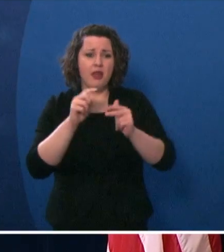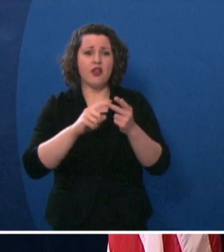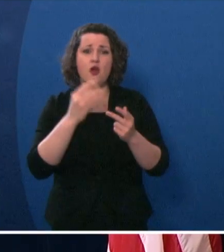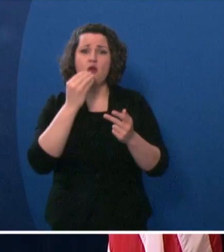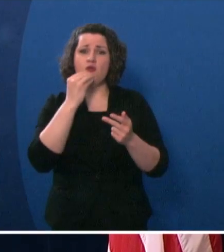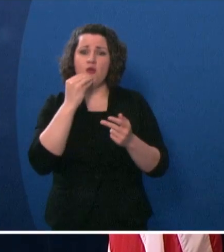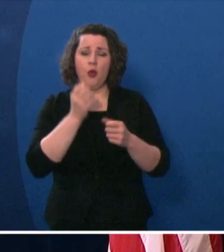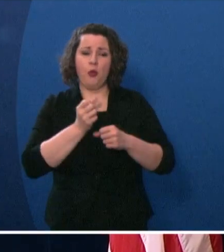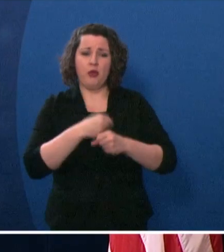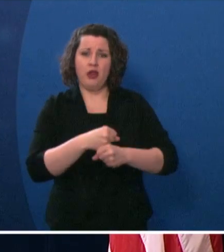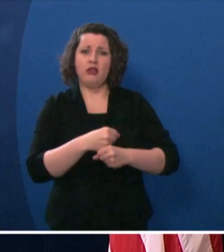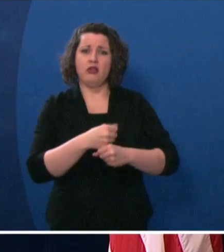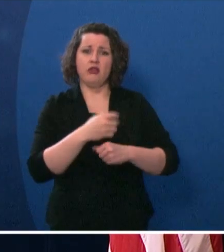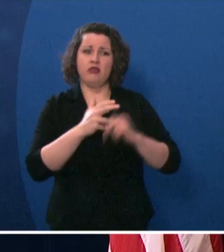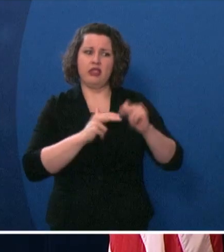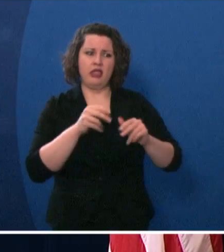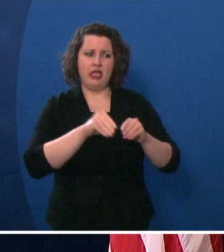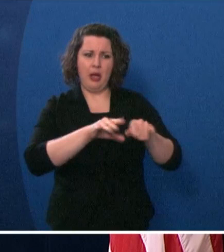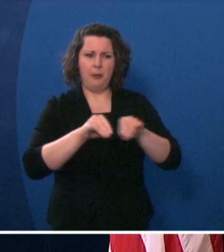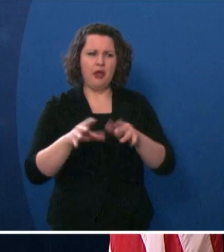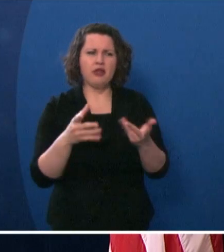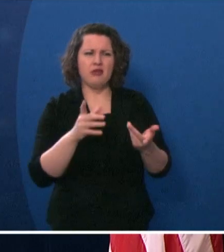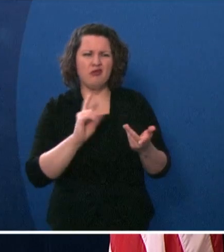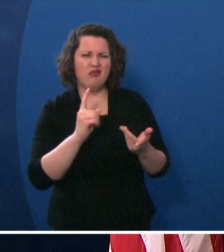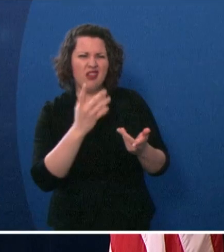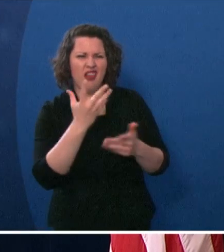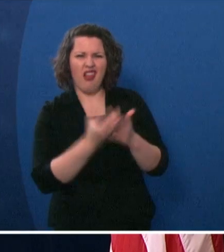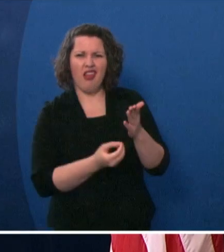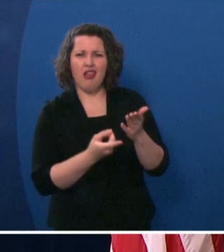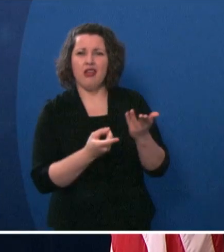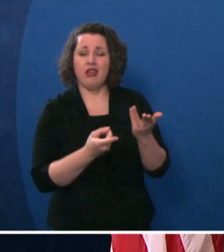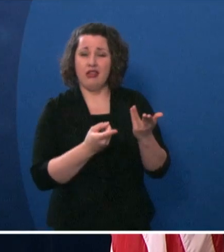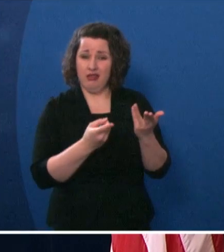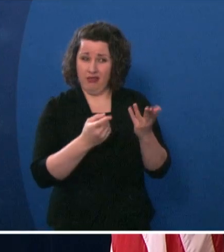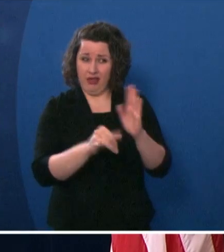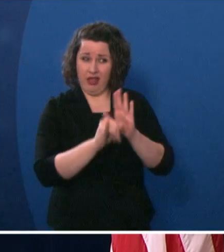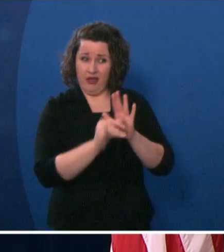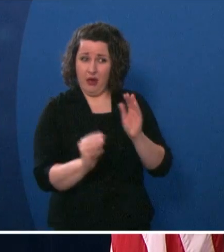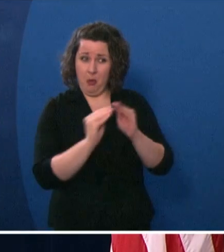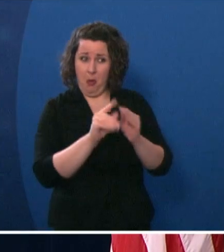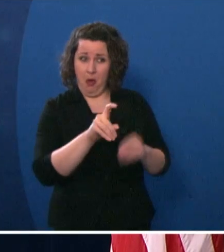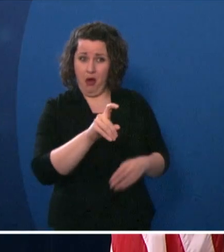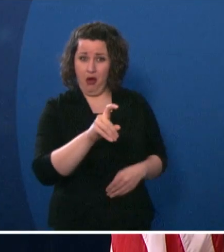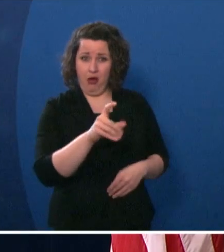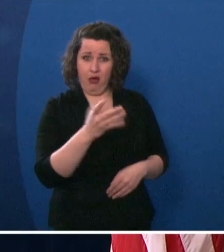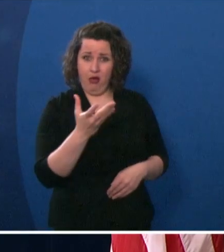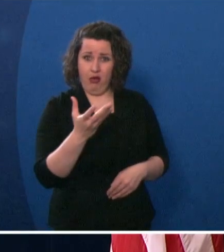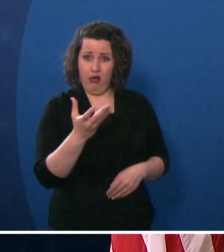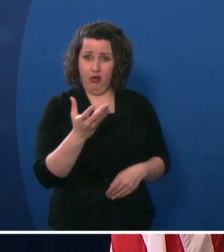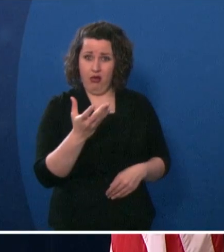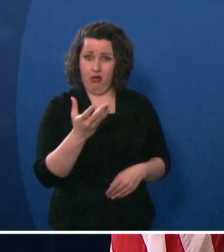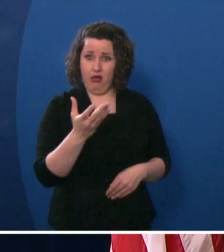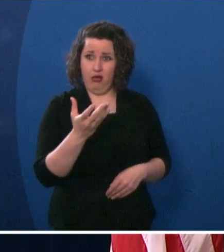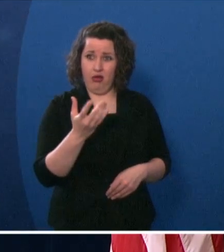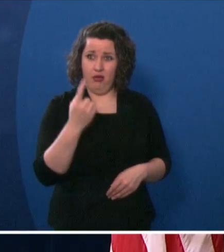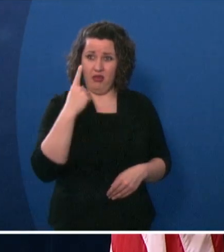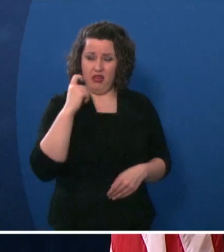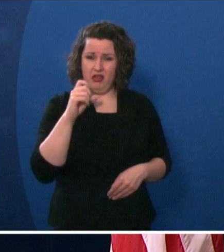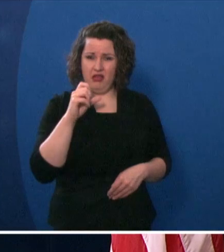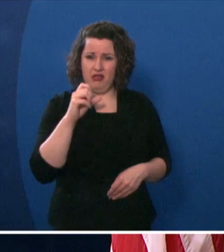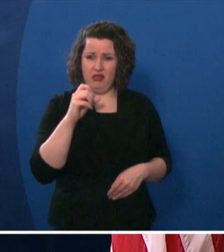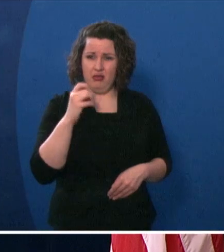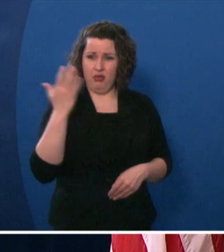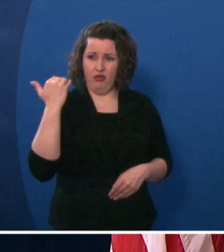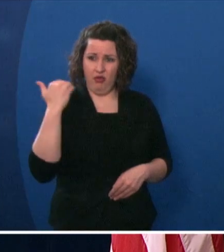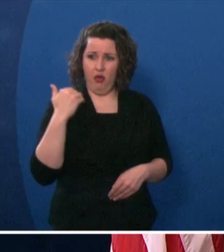production facility outbreaks. I'm wondering if additional ones have been identified since Sarah Reister last told